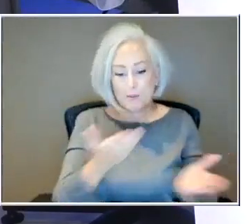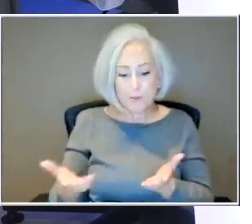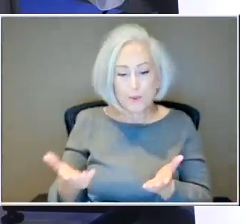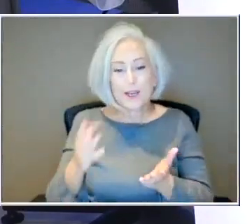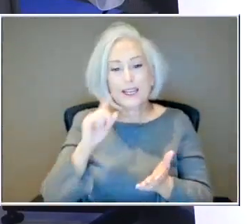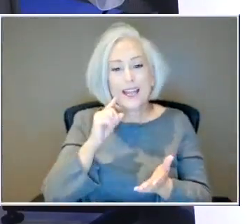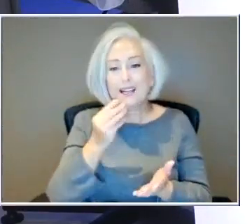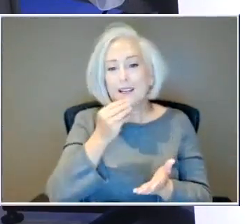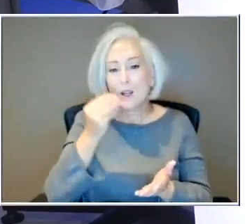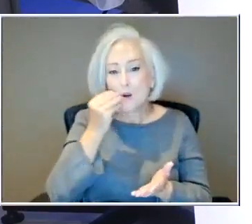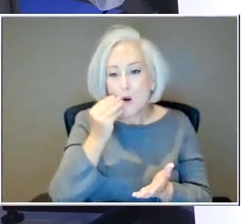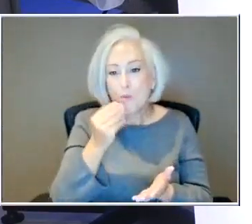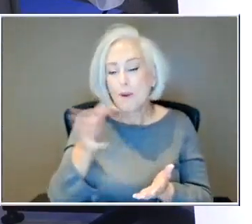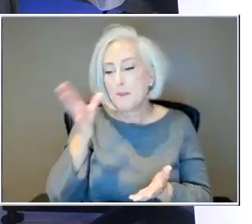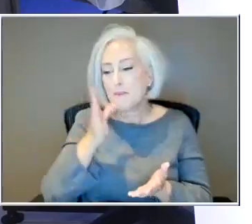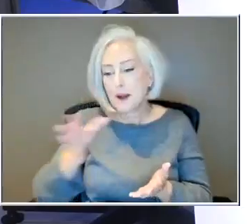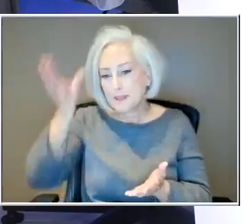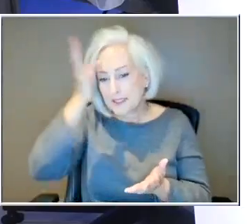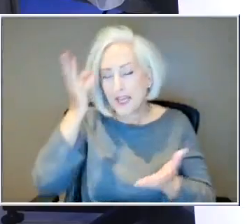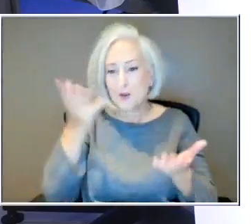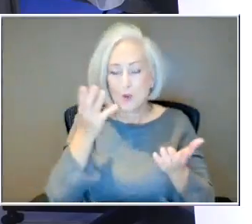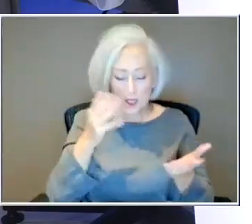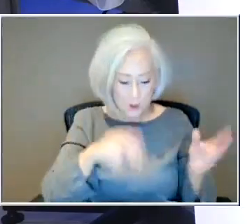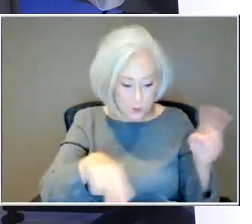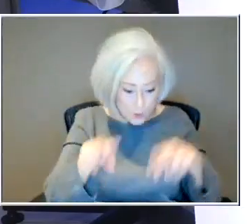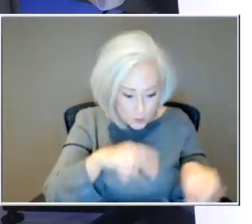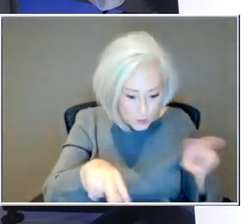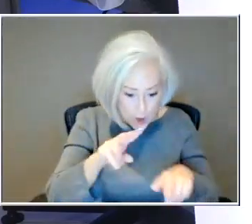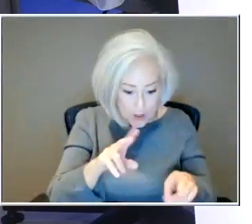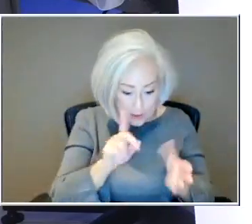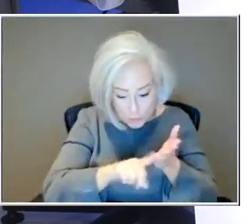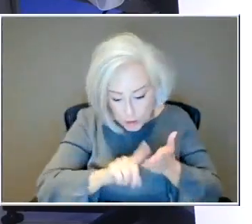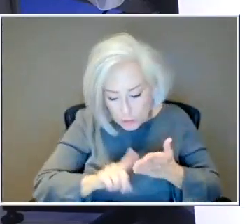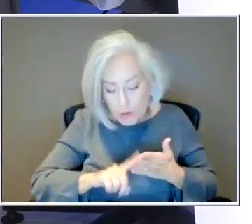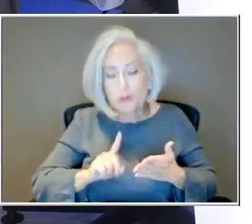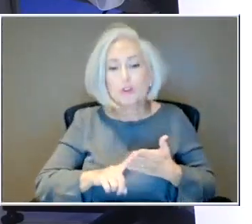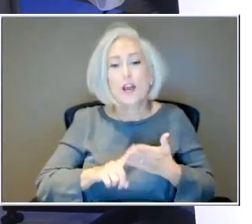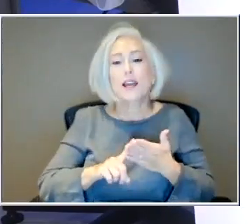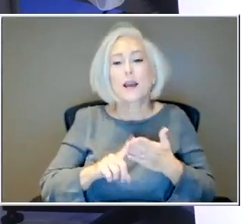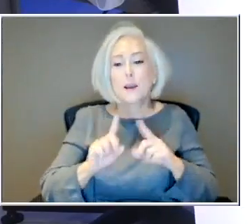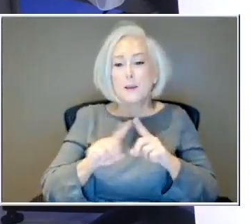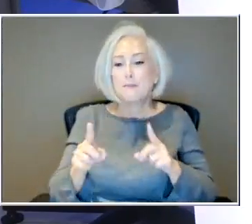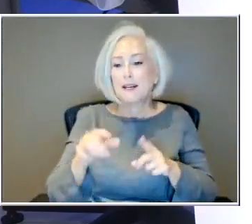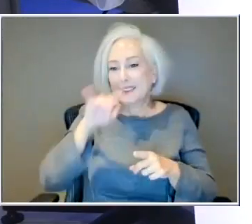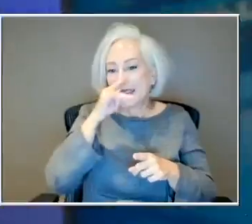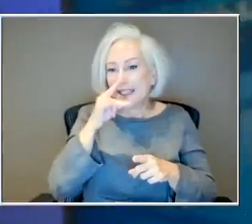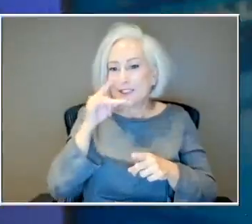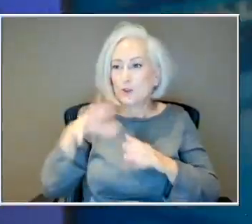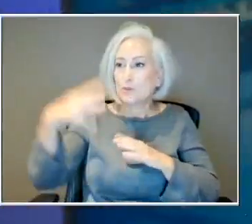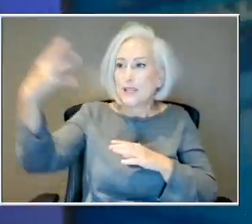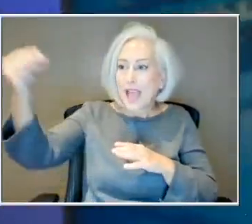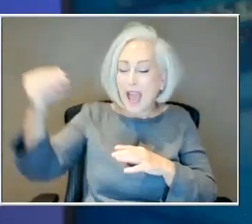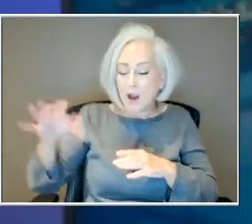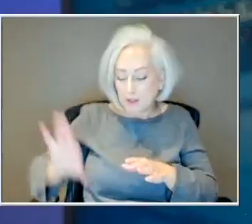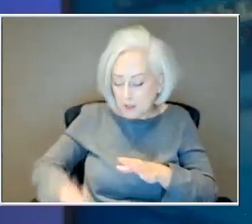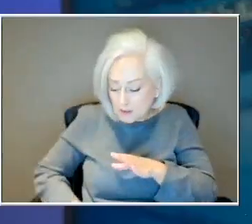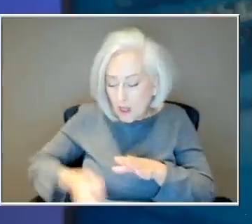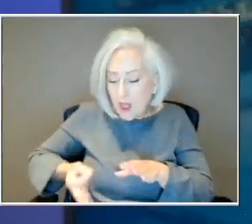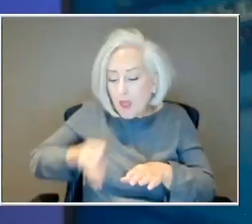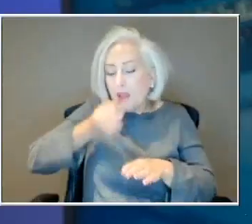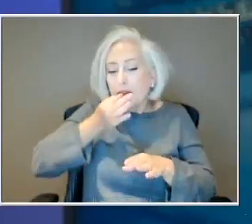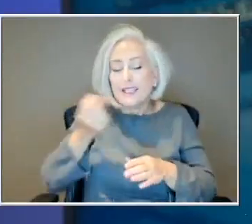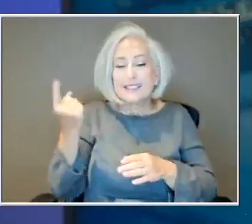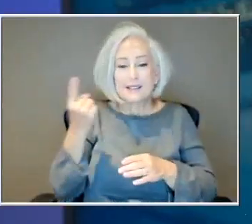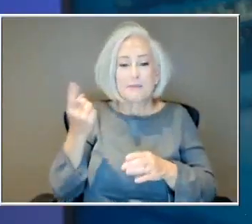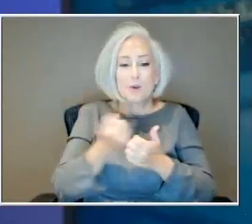it. But we know that kids get out there with their friends and they're, Sure. throwing candy in their mouth. What do we do about that? I think there's a couple really basic rules, and this one's